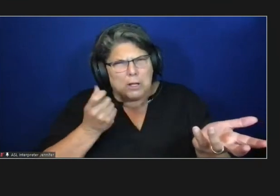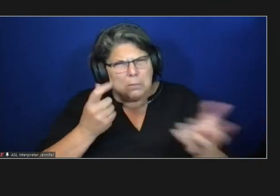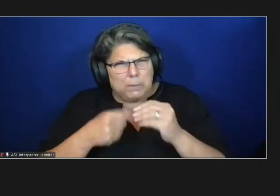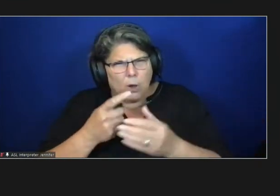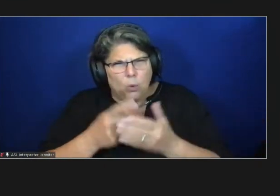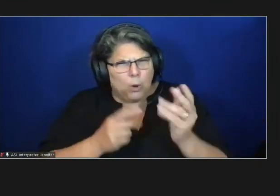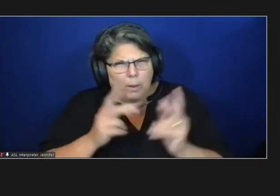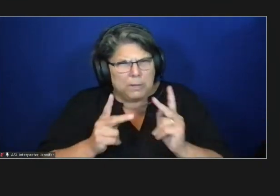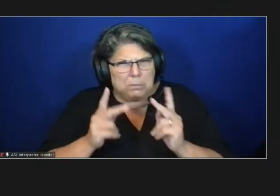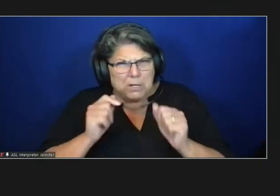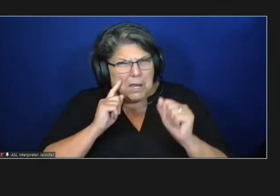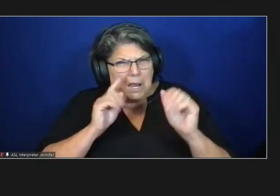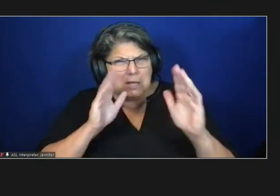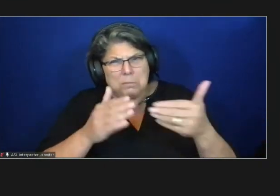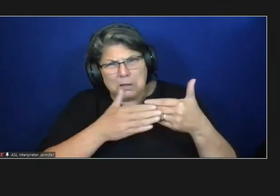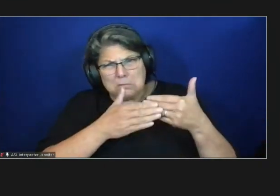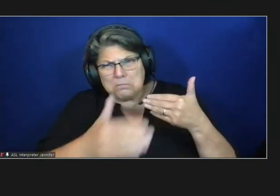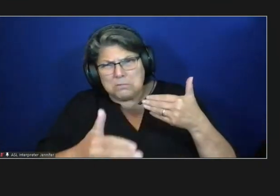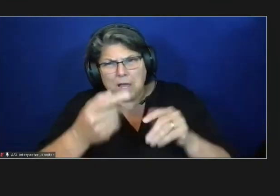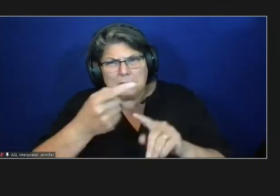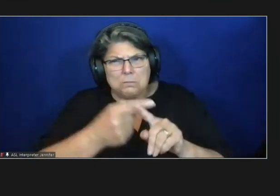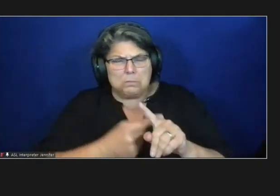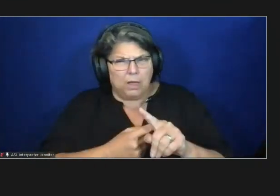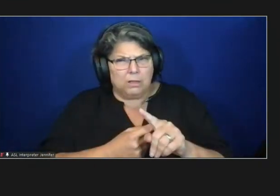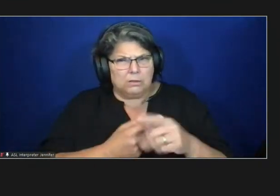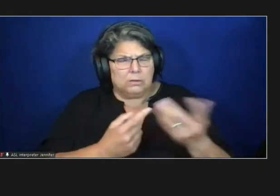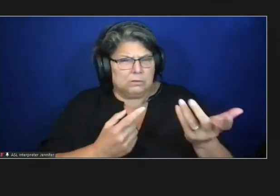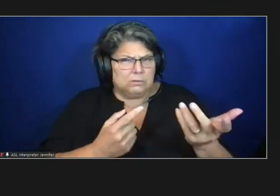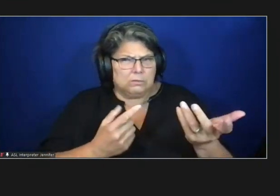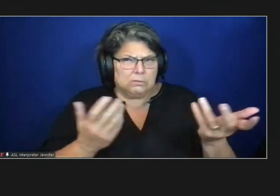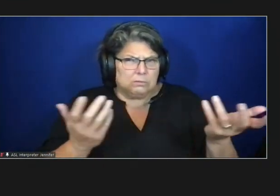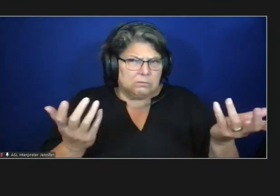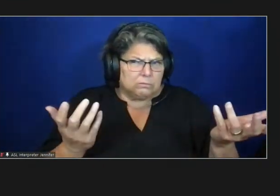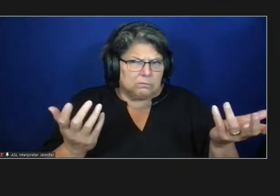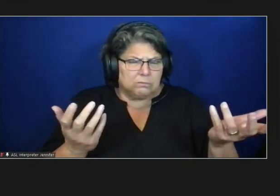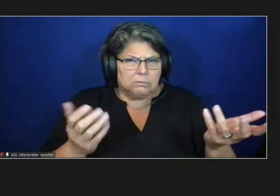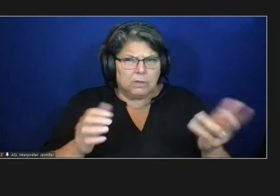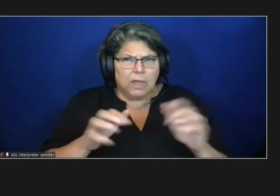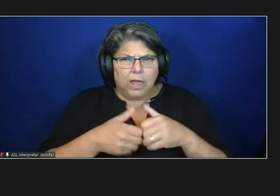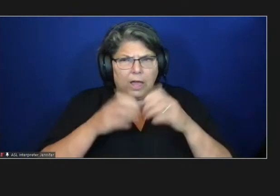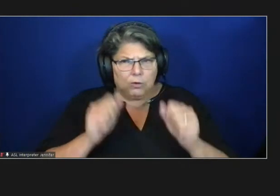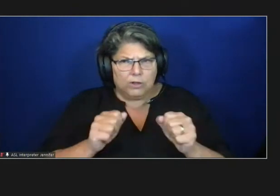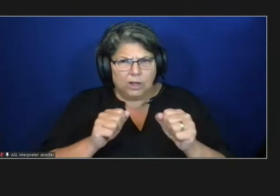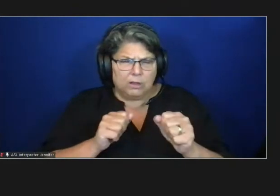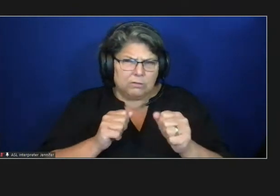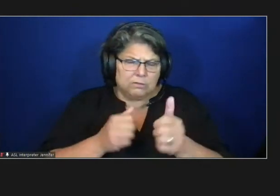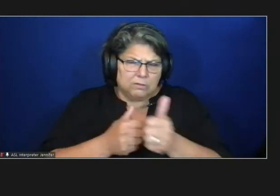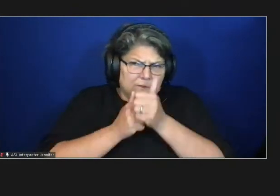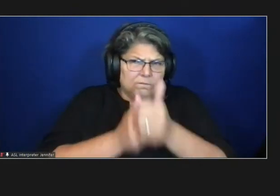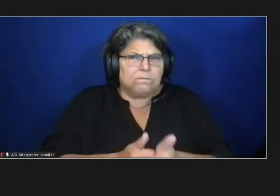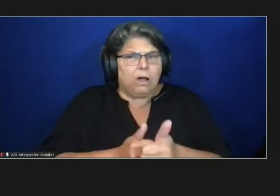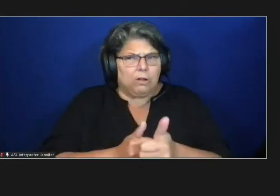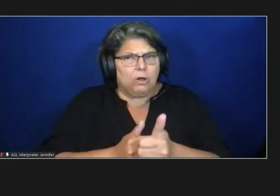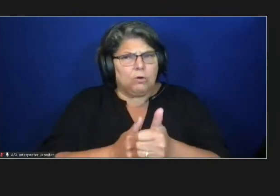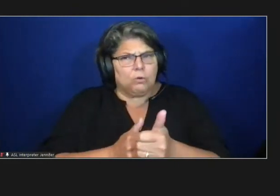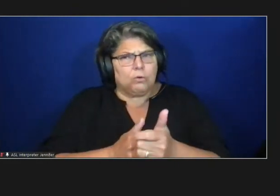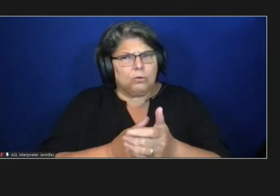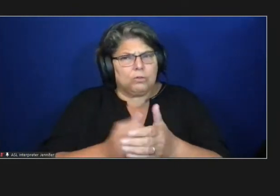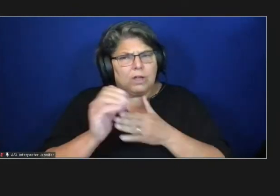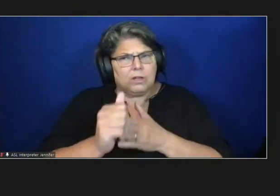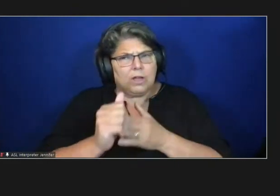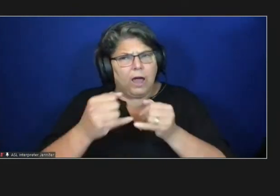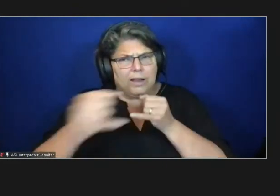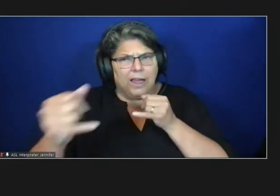could expect in the next month around testing and how they could best be following these guidelines if there's kind of some